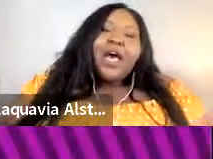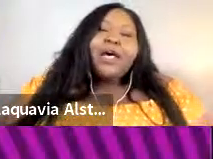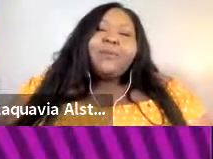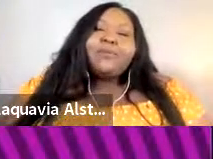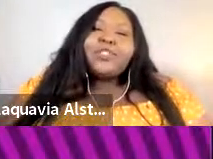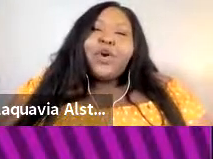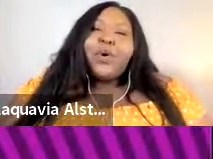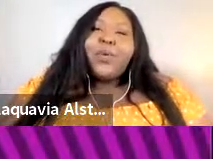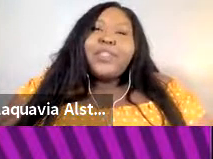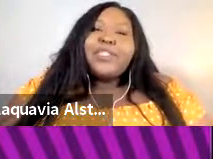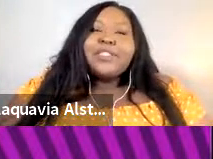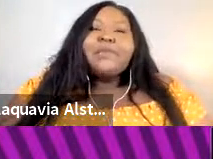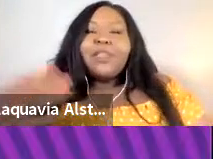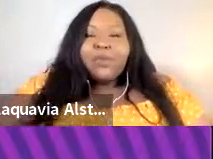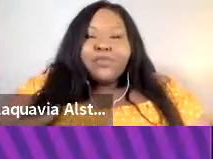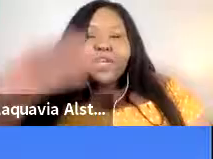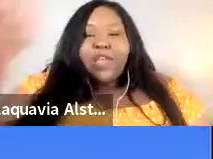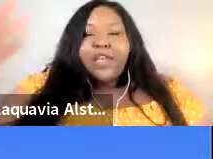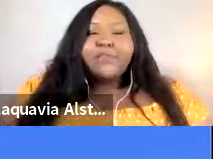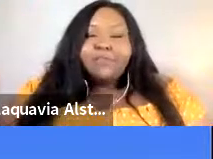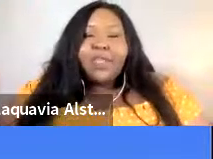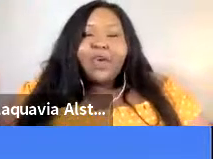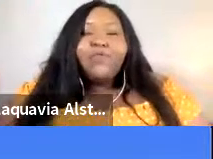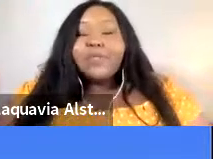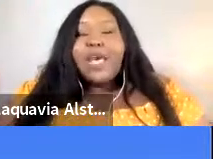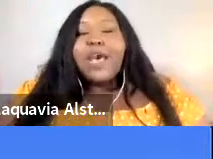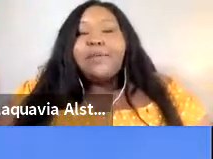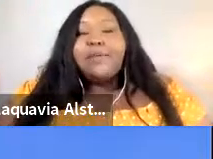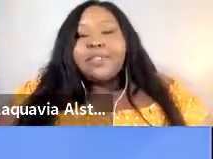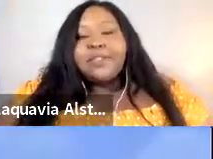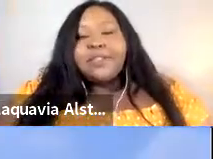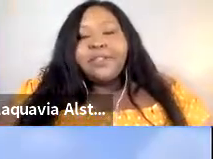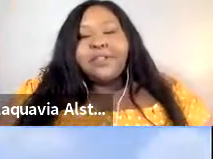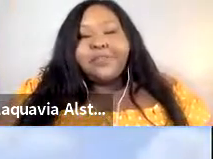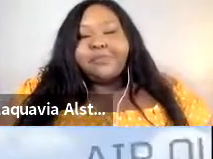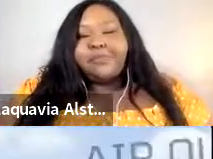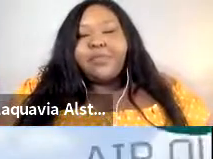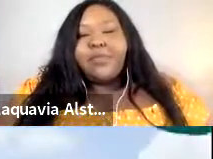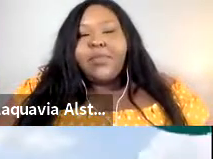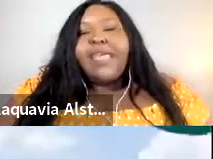County. So this is something that we've done a few times.